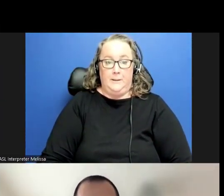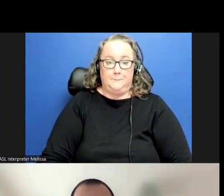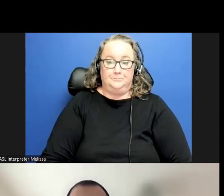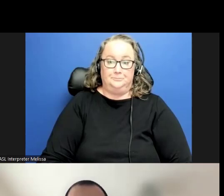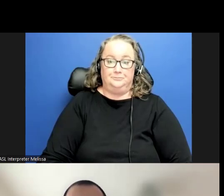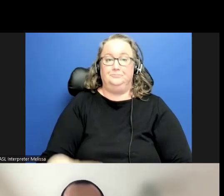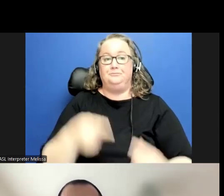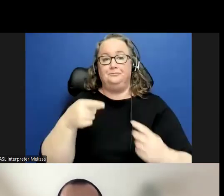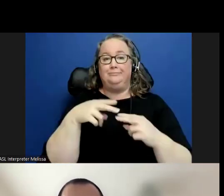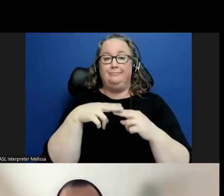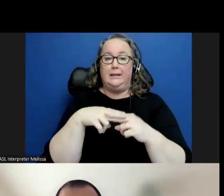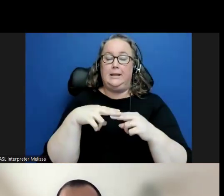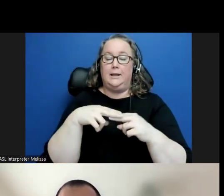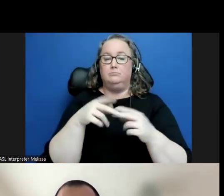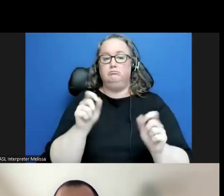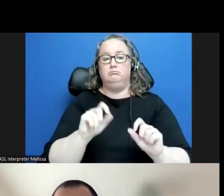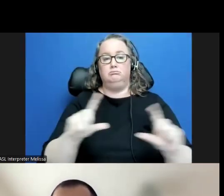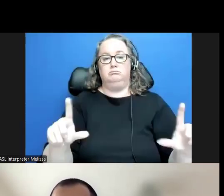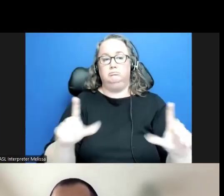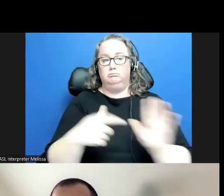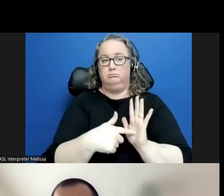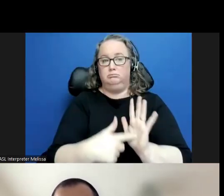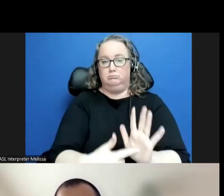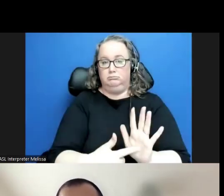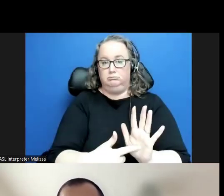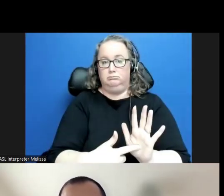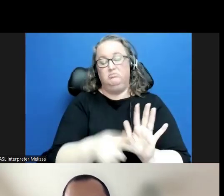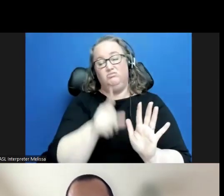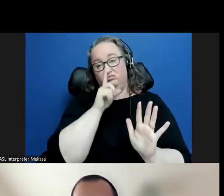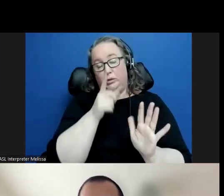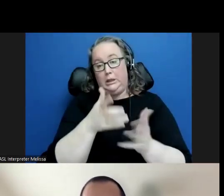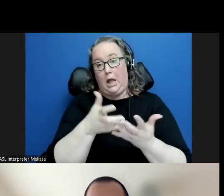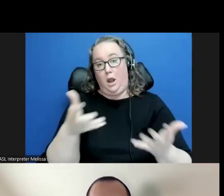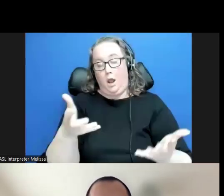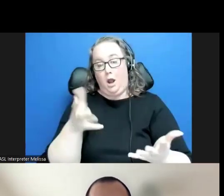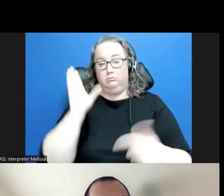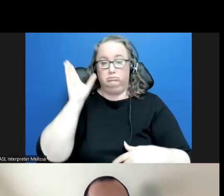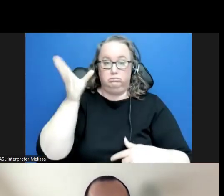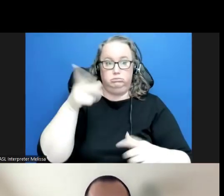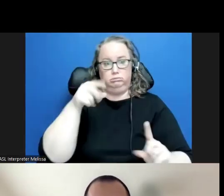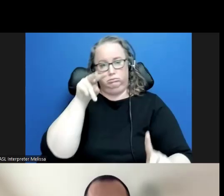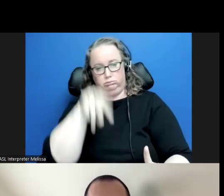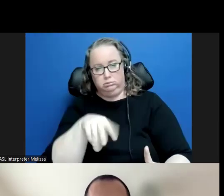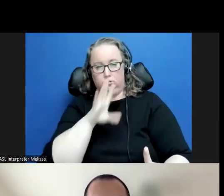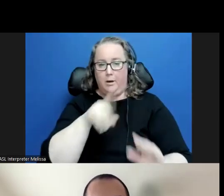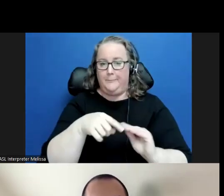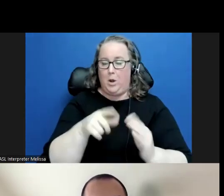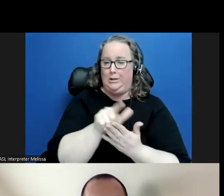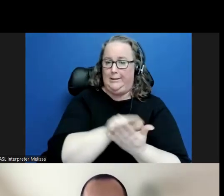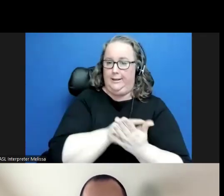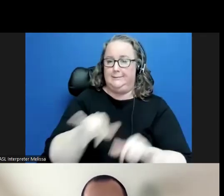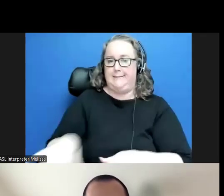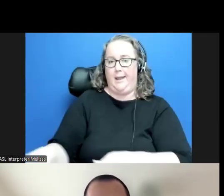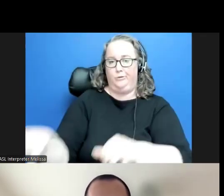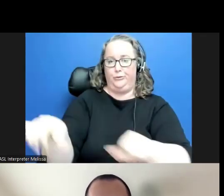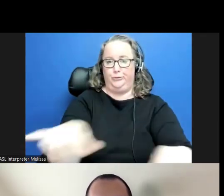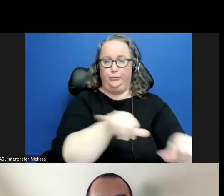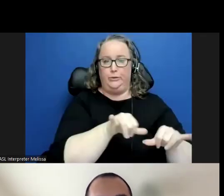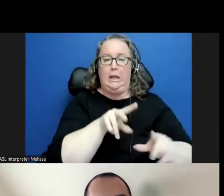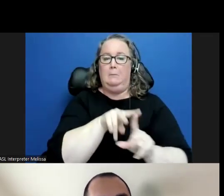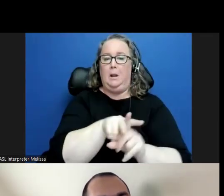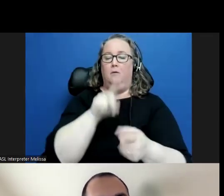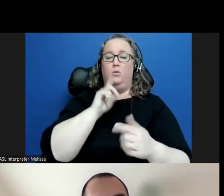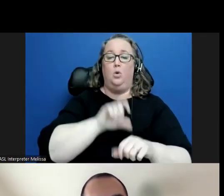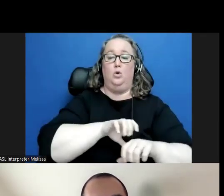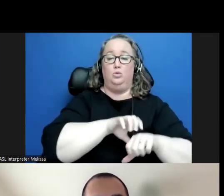this slide is setting up the bulk of this presentation now, looking at the legal standards around restraint